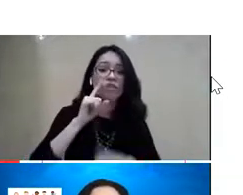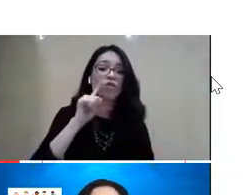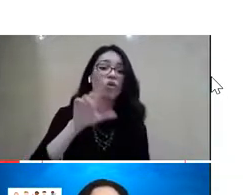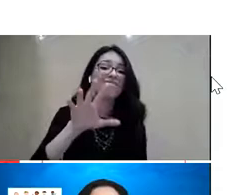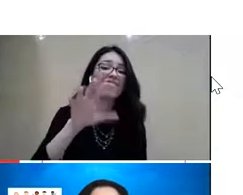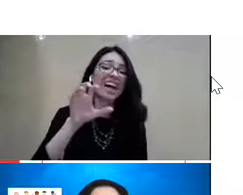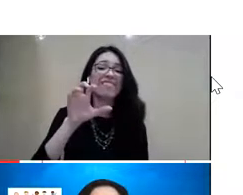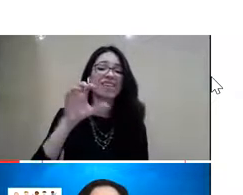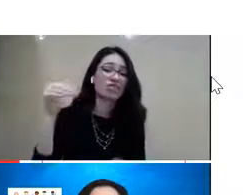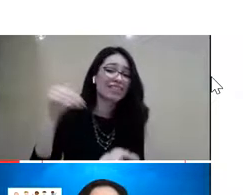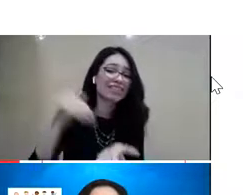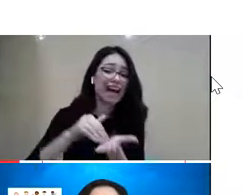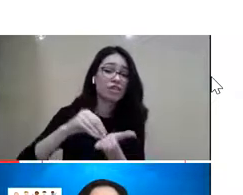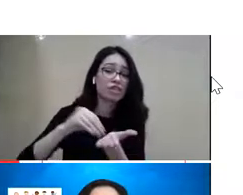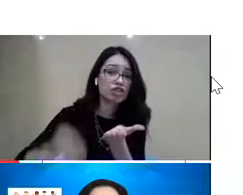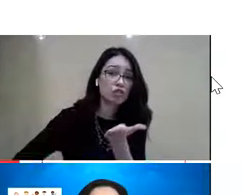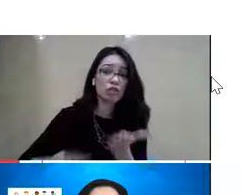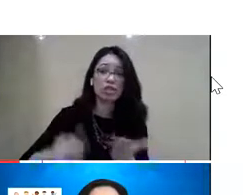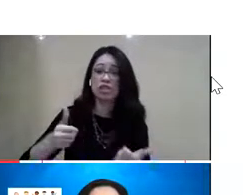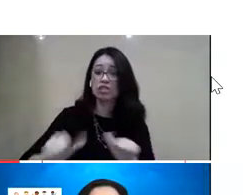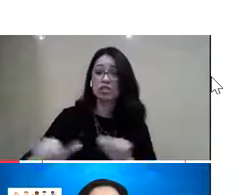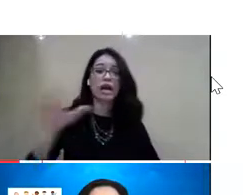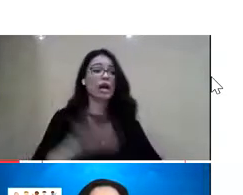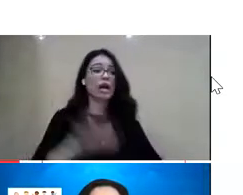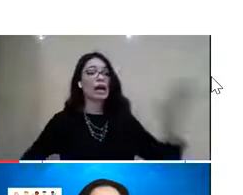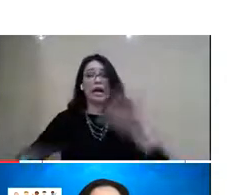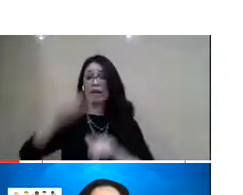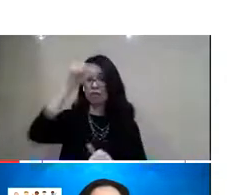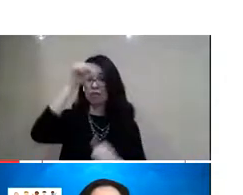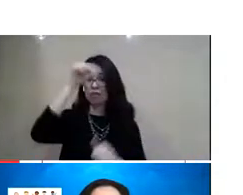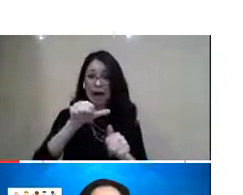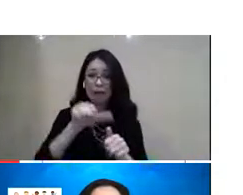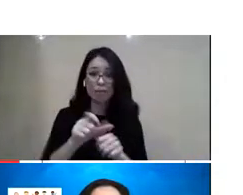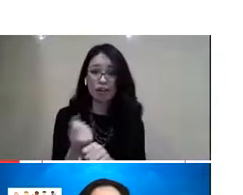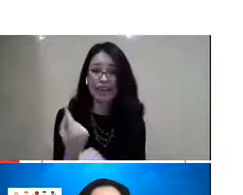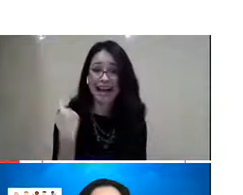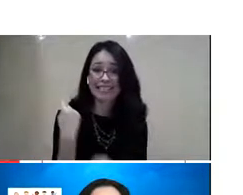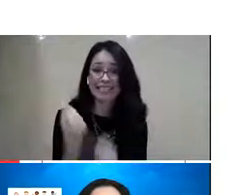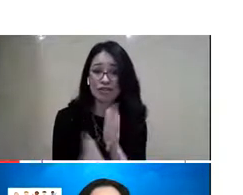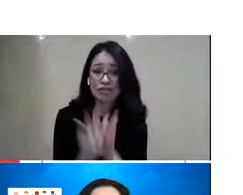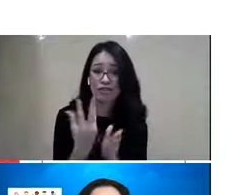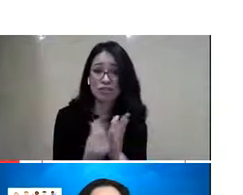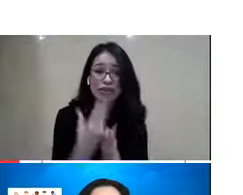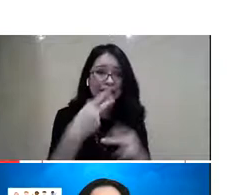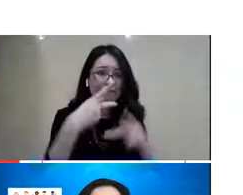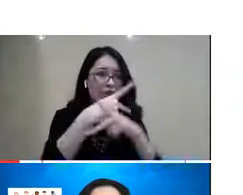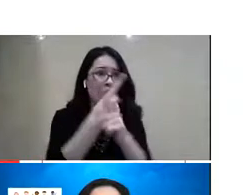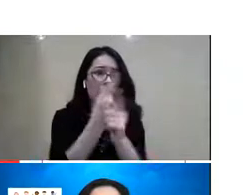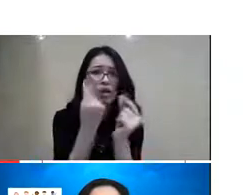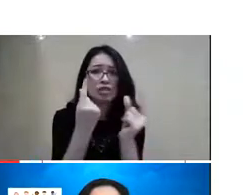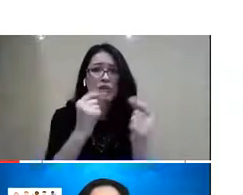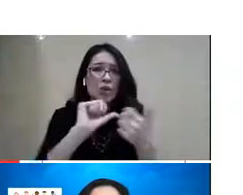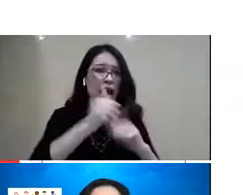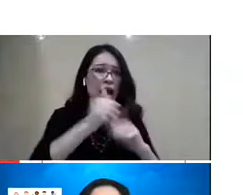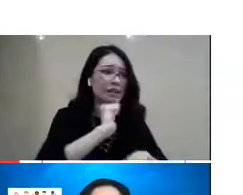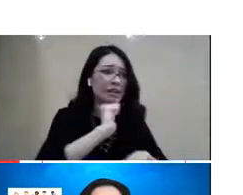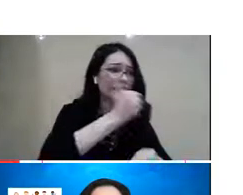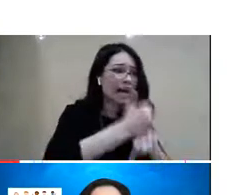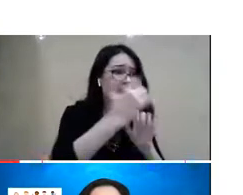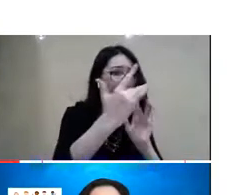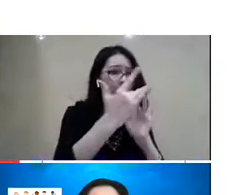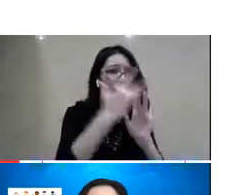scramble, the place we were in spring to really beat everyone to the front of the line to be able to give devices to